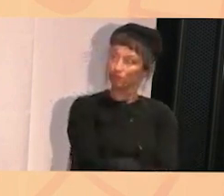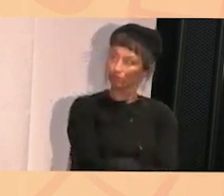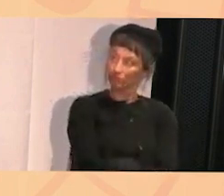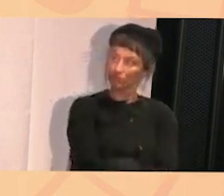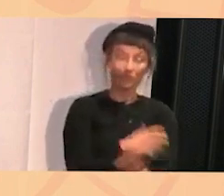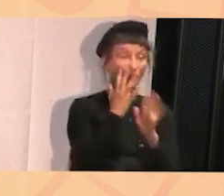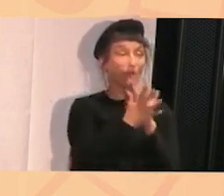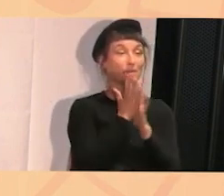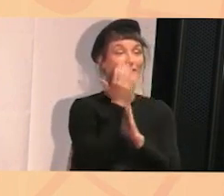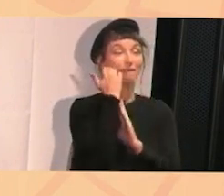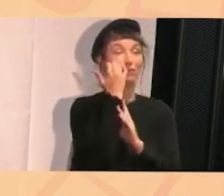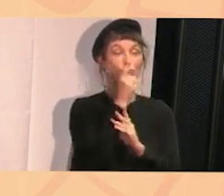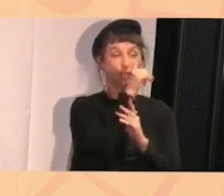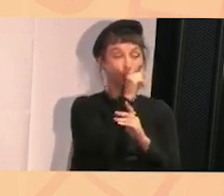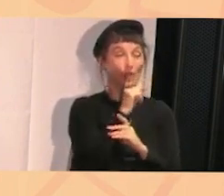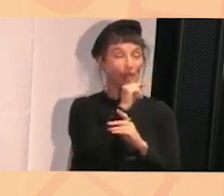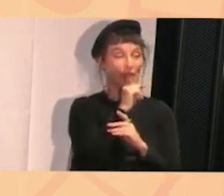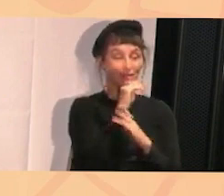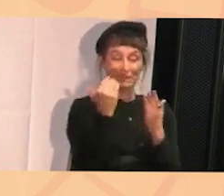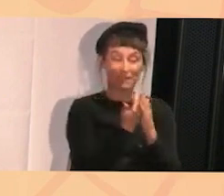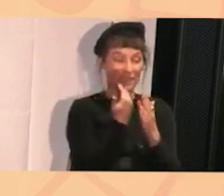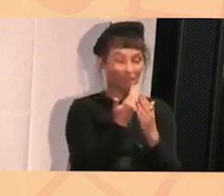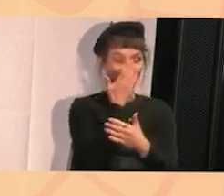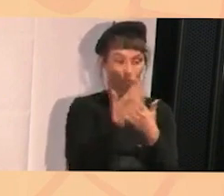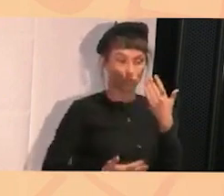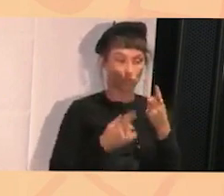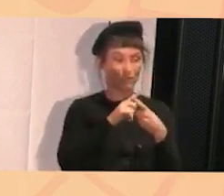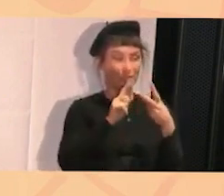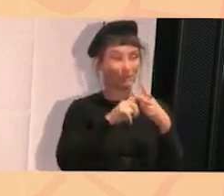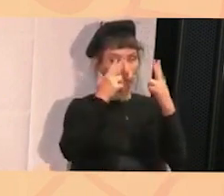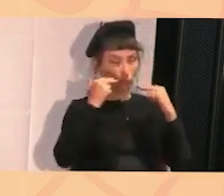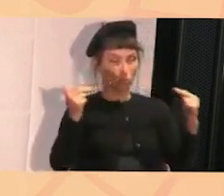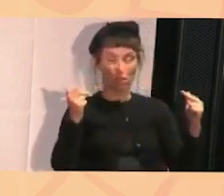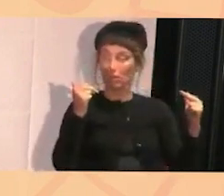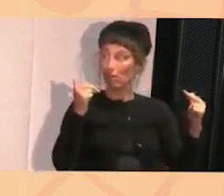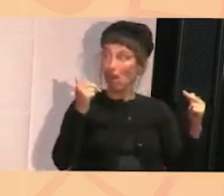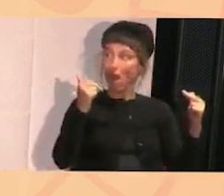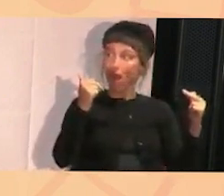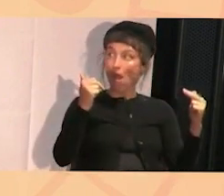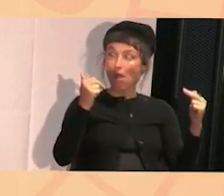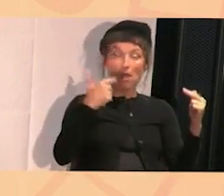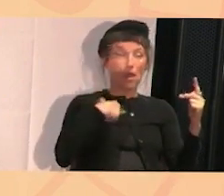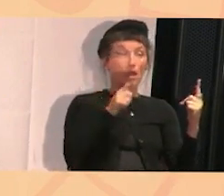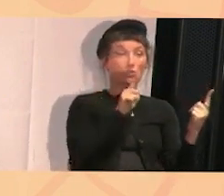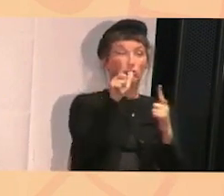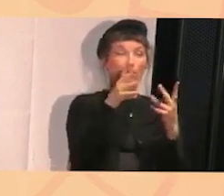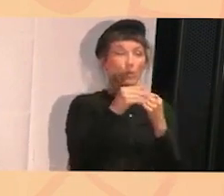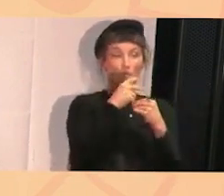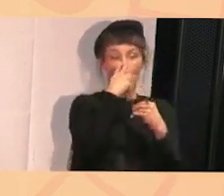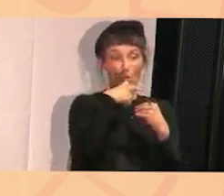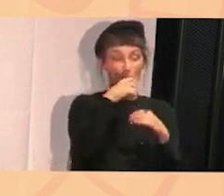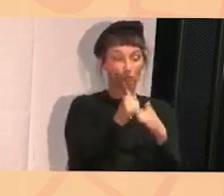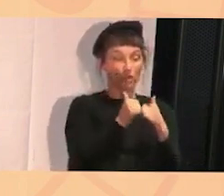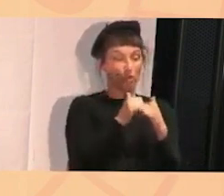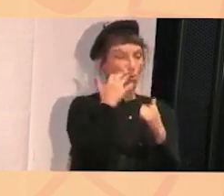so that we can have the stories, the songline. I travel with my older brother all the time,